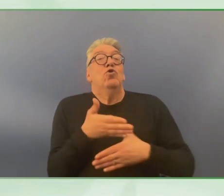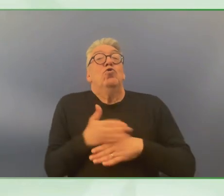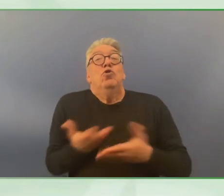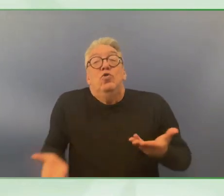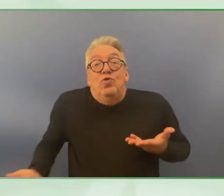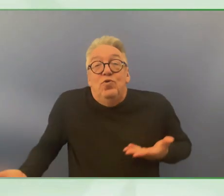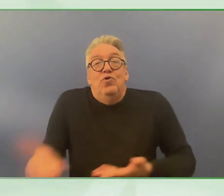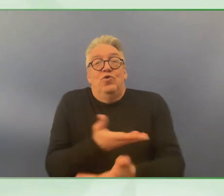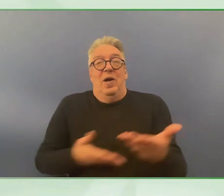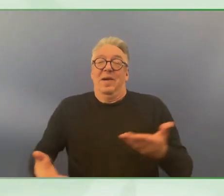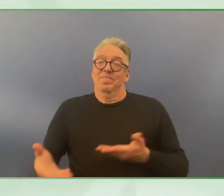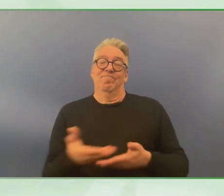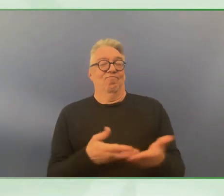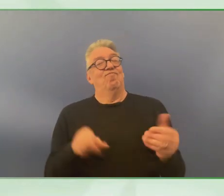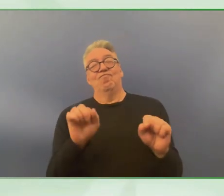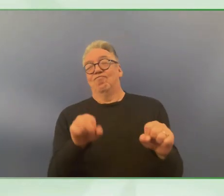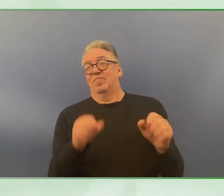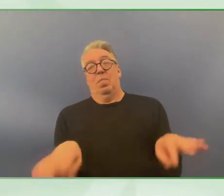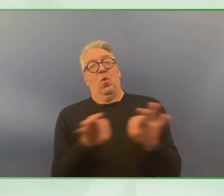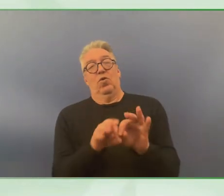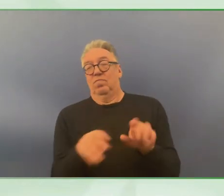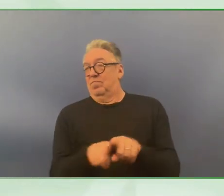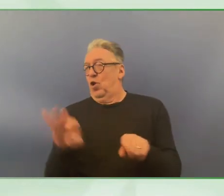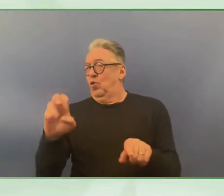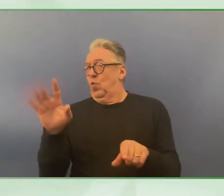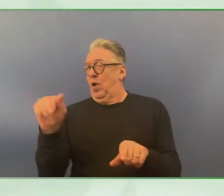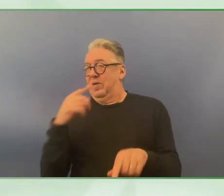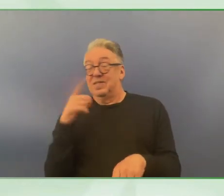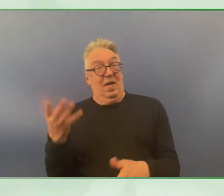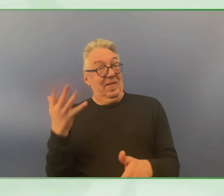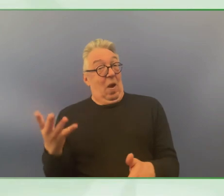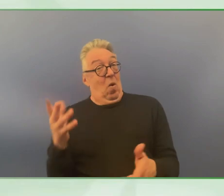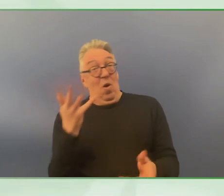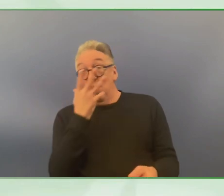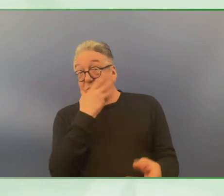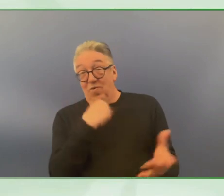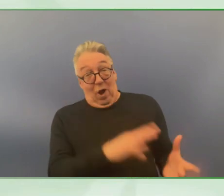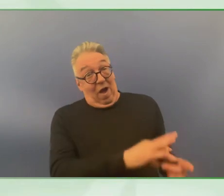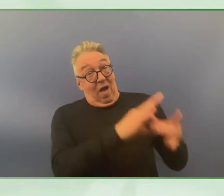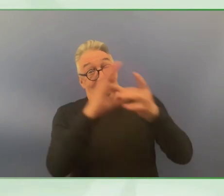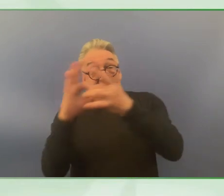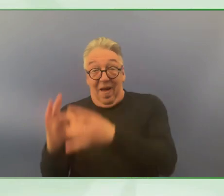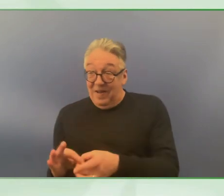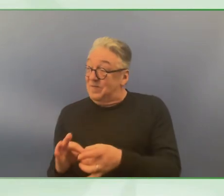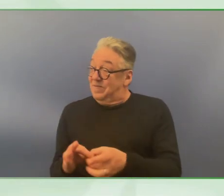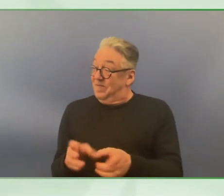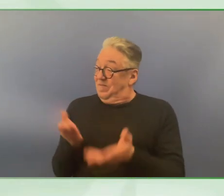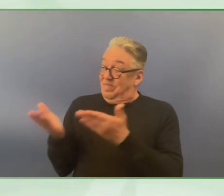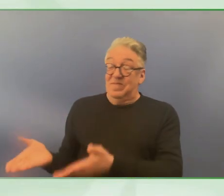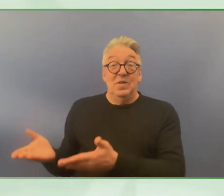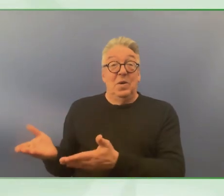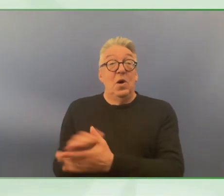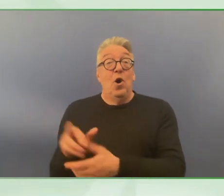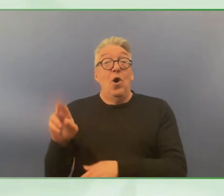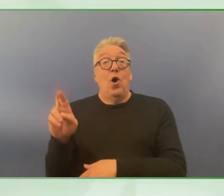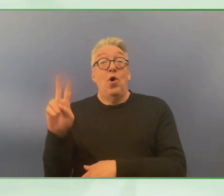you mentioned, and because it also gives me a wonderful segue to talk to Ruth and turn to my right there. Ruth,